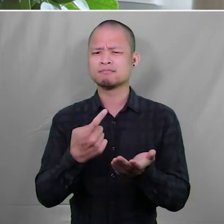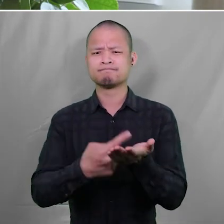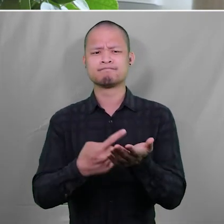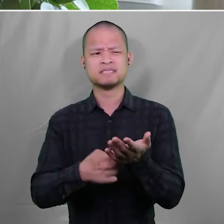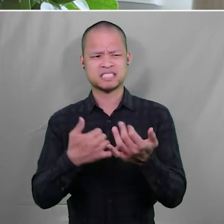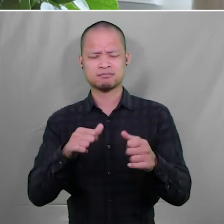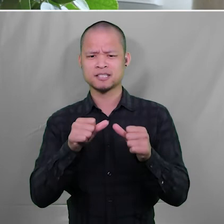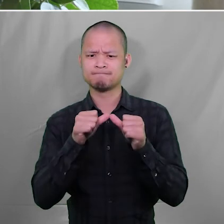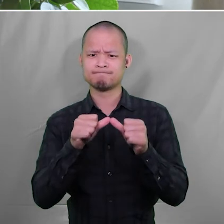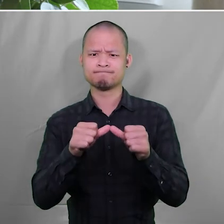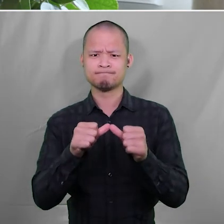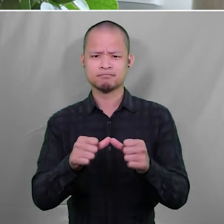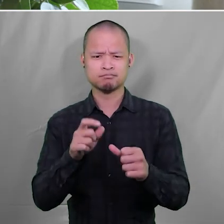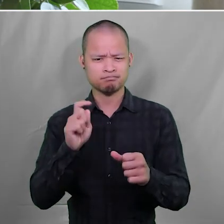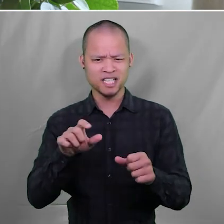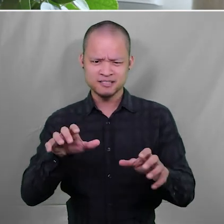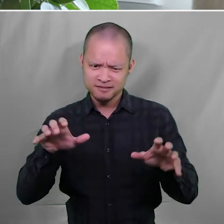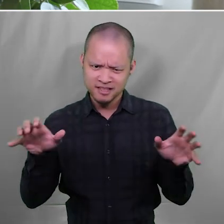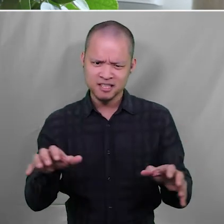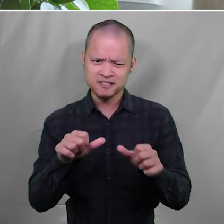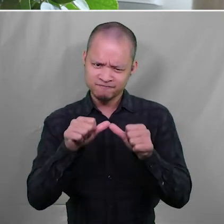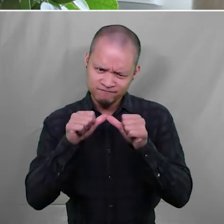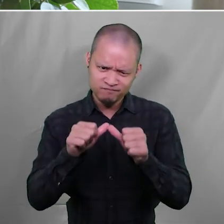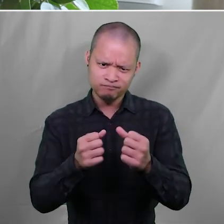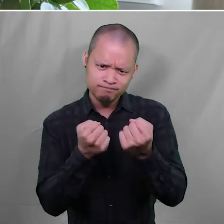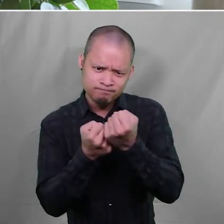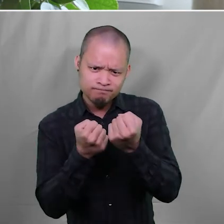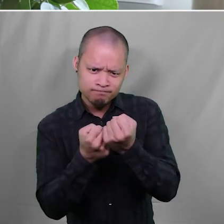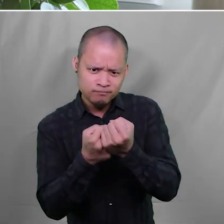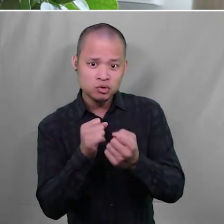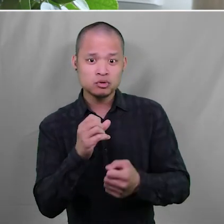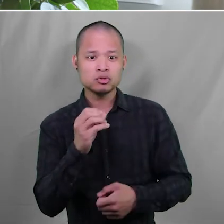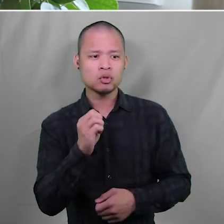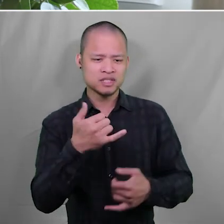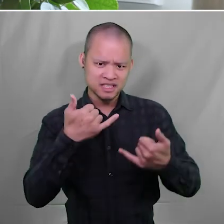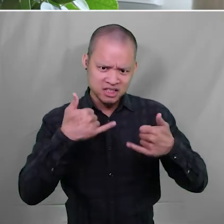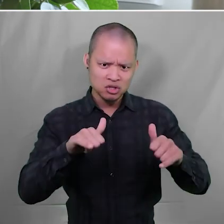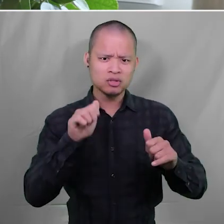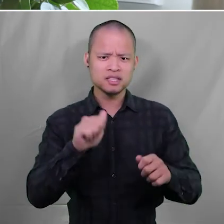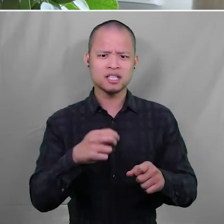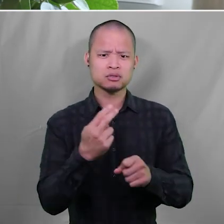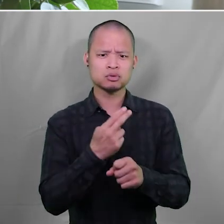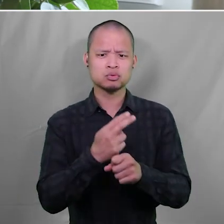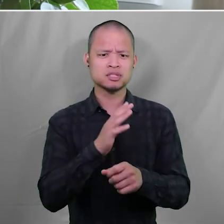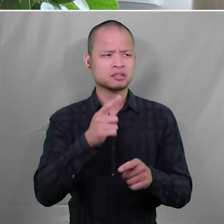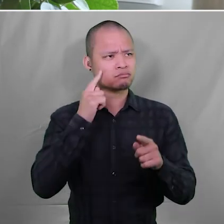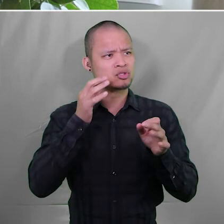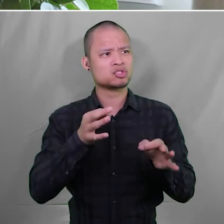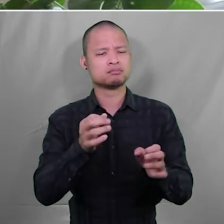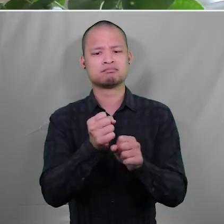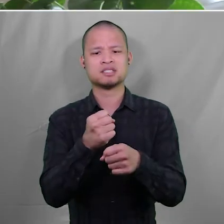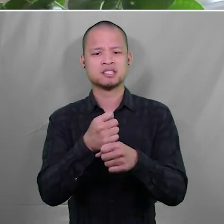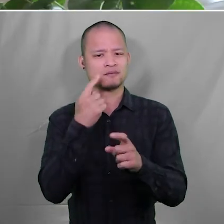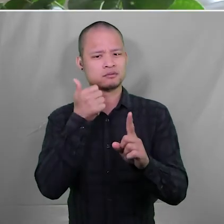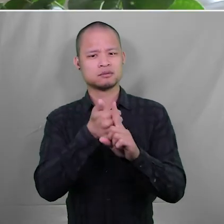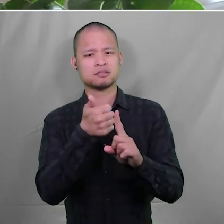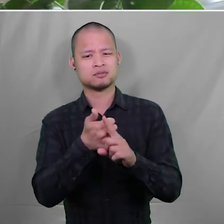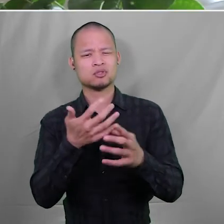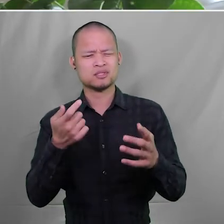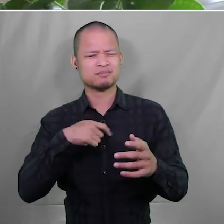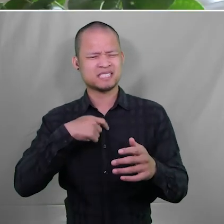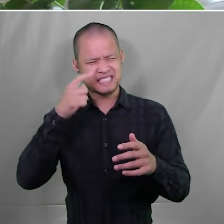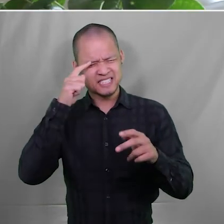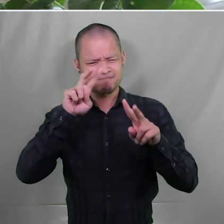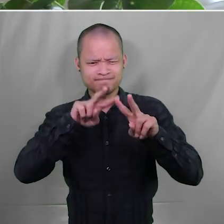be had. We need to be active in our supports so Joe can learn how to flex this muscle of decision making. And so we need to